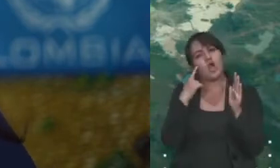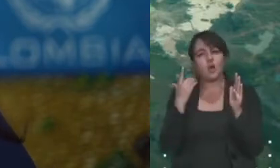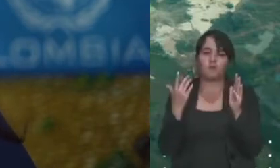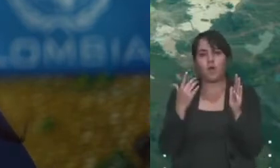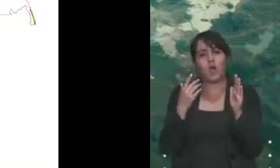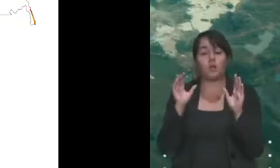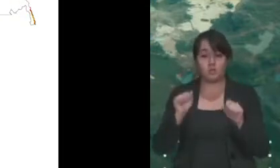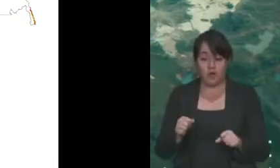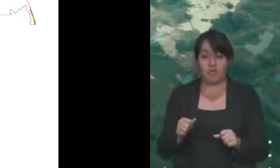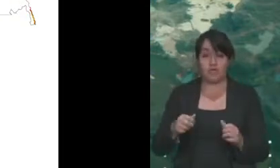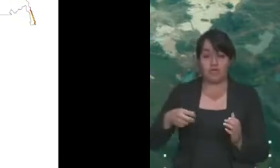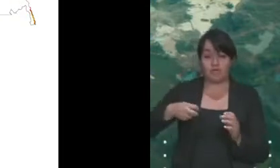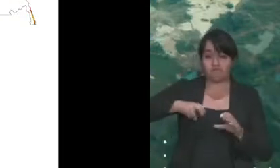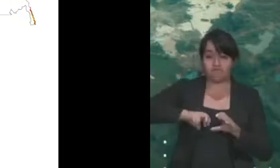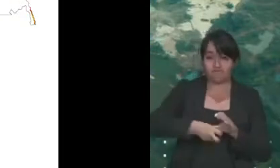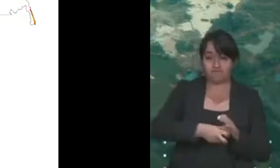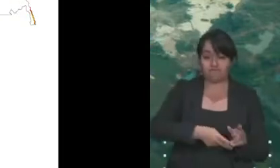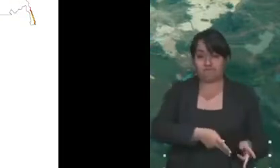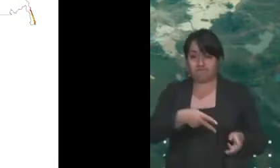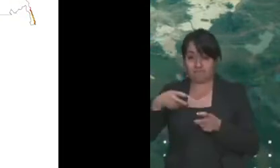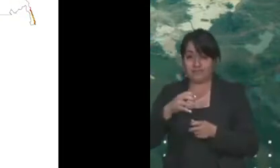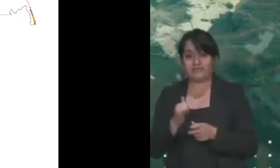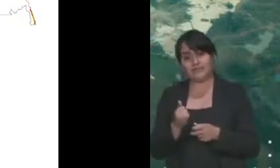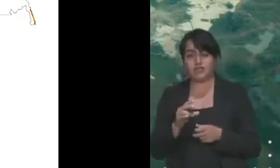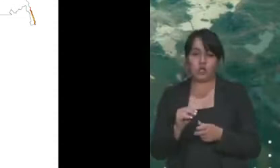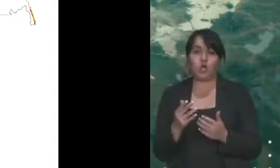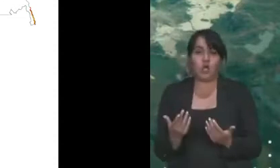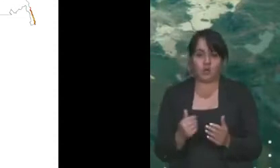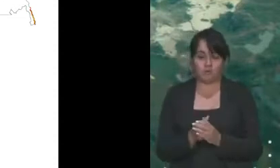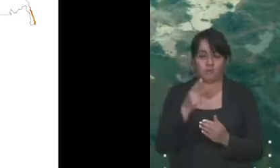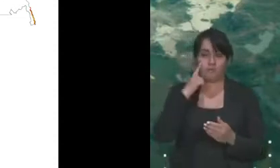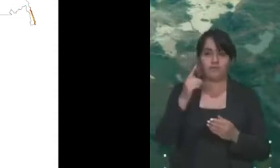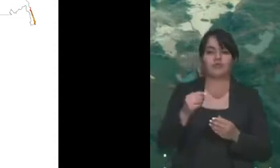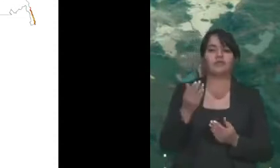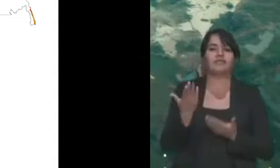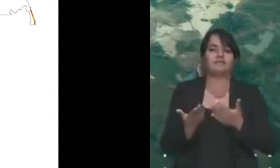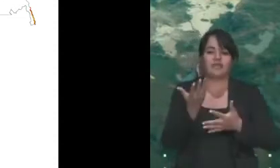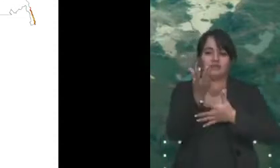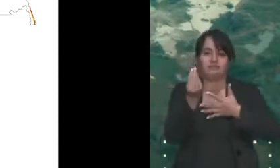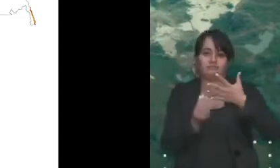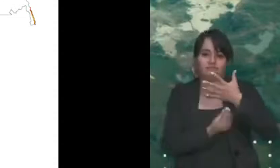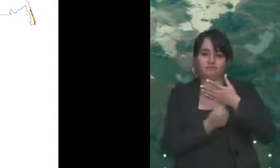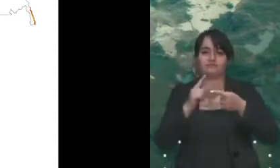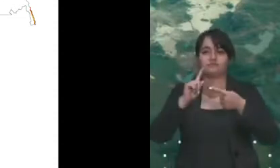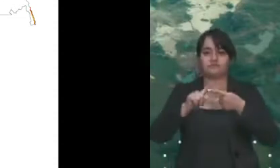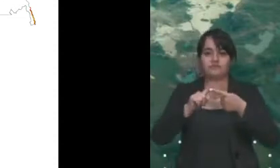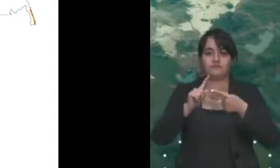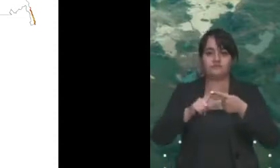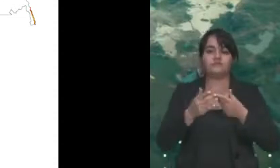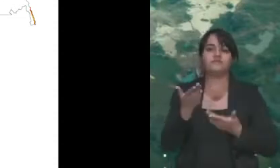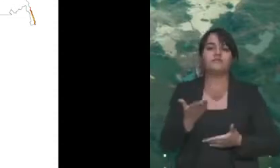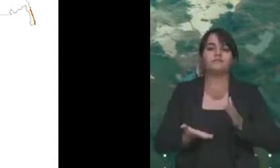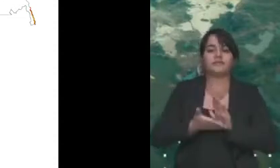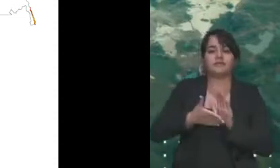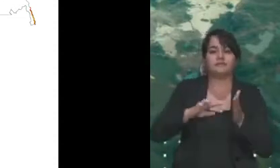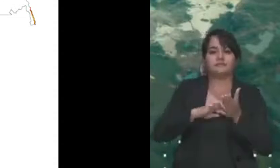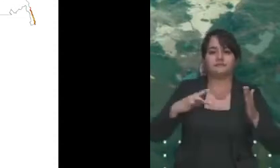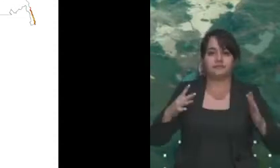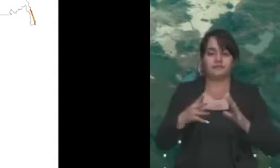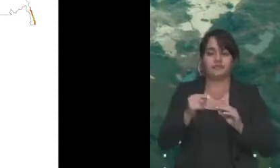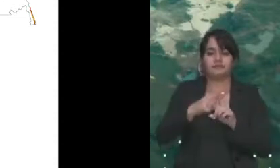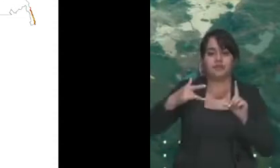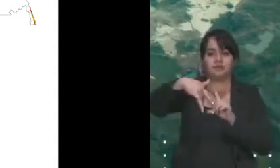Though this pillar is divided in 3 categories. First refers to the technical and